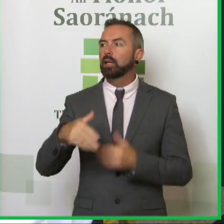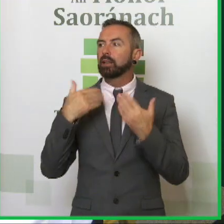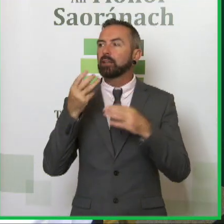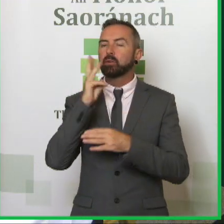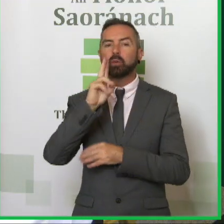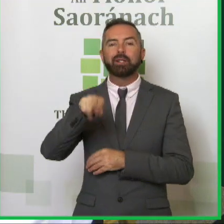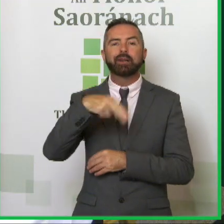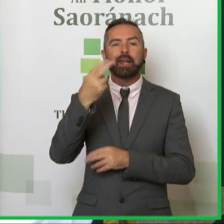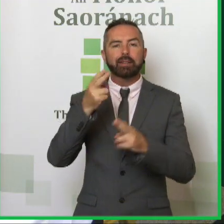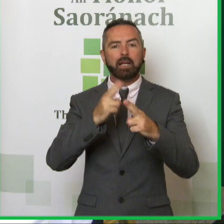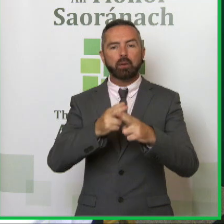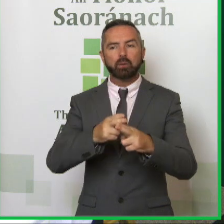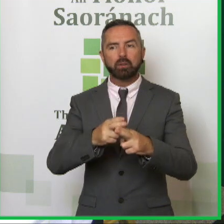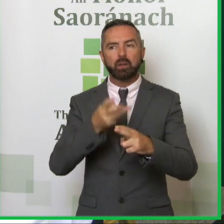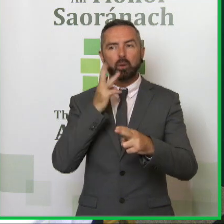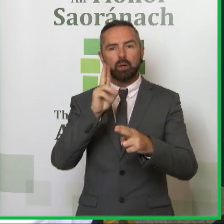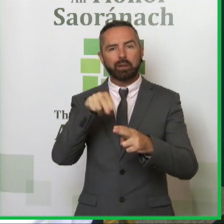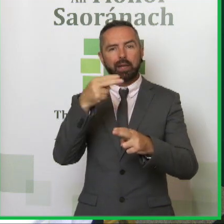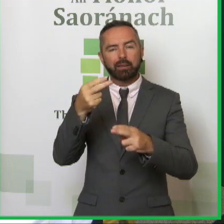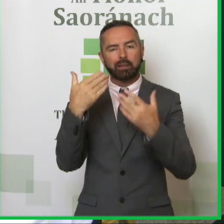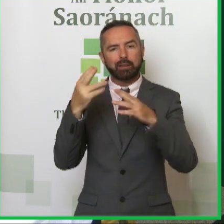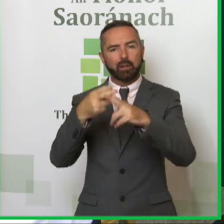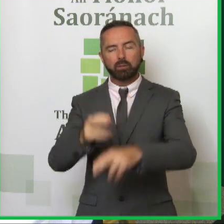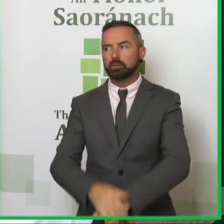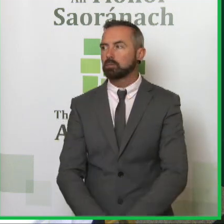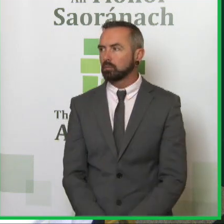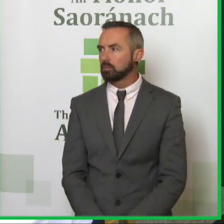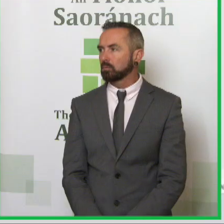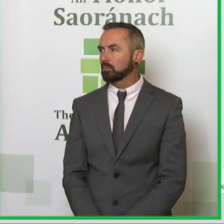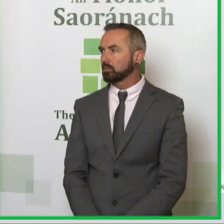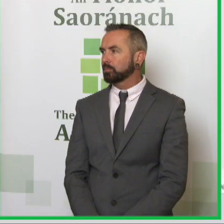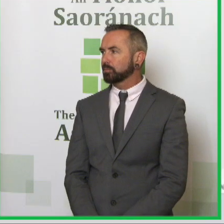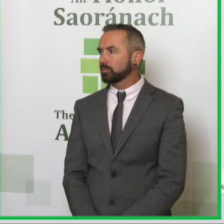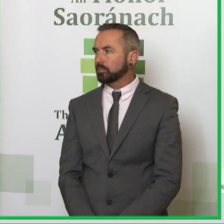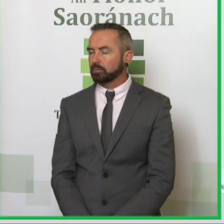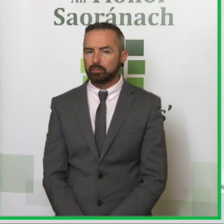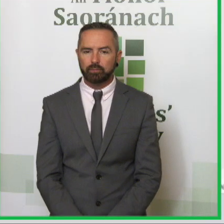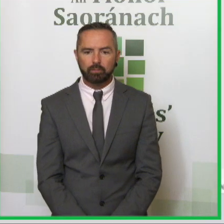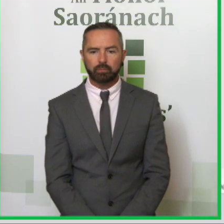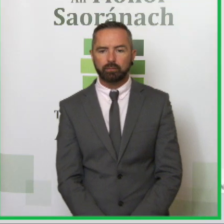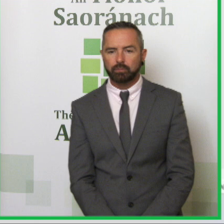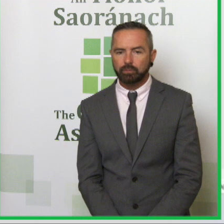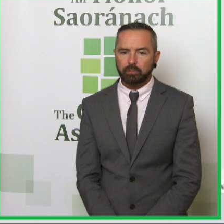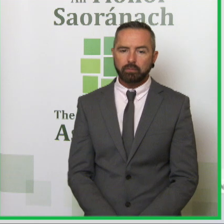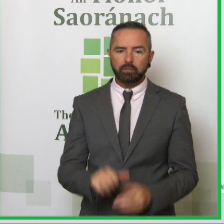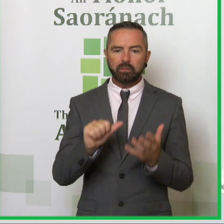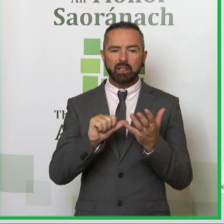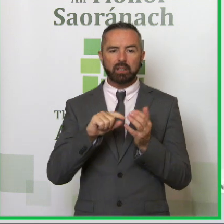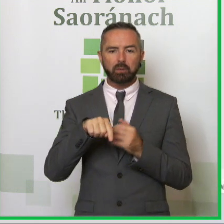else. Although it does have to be the next, you know. Well, yeah, okay, just consistent. And 6.2.